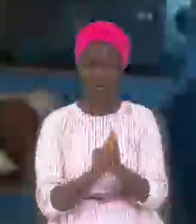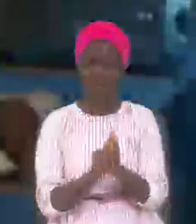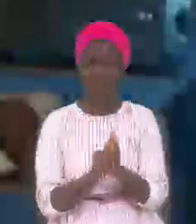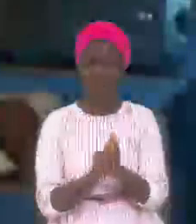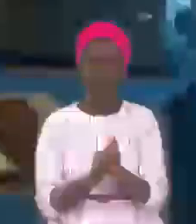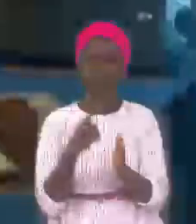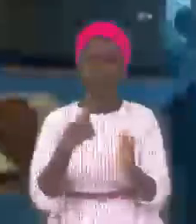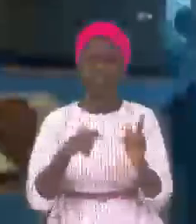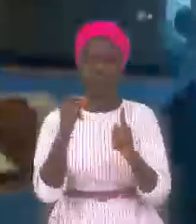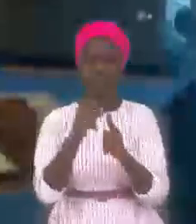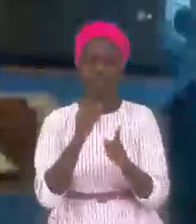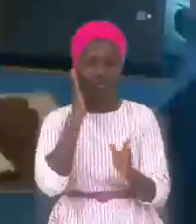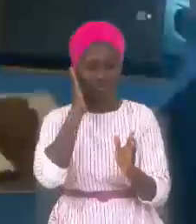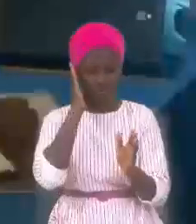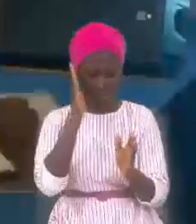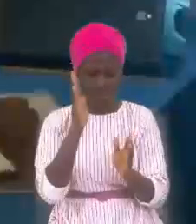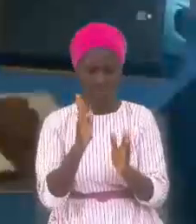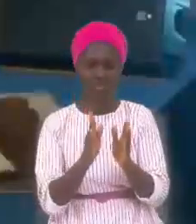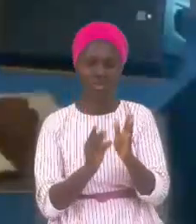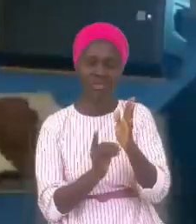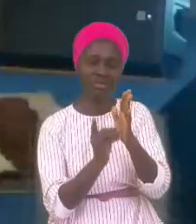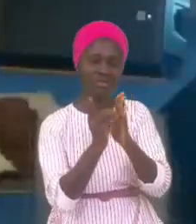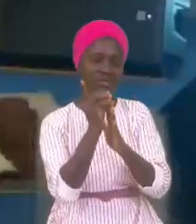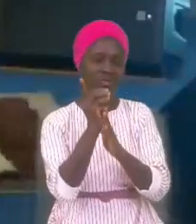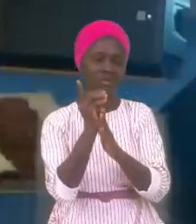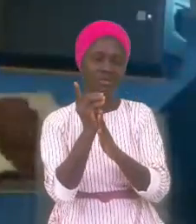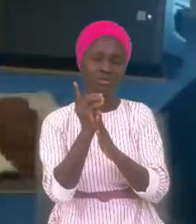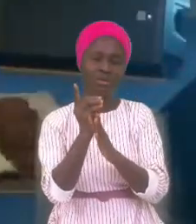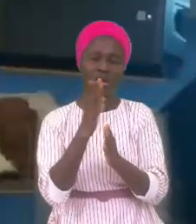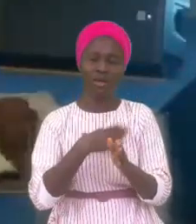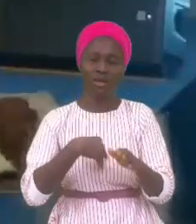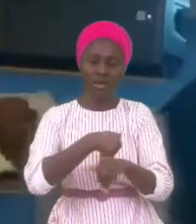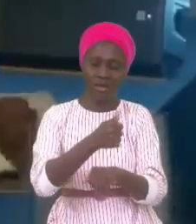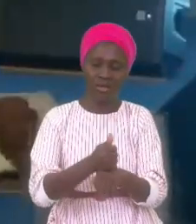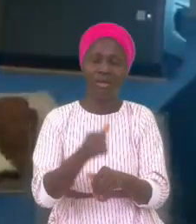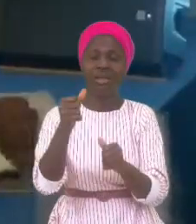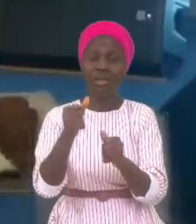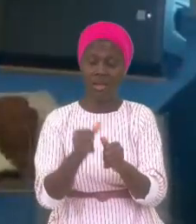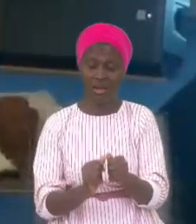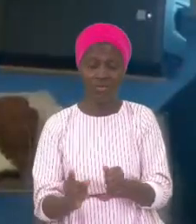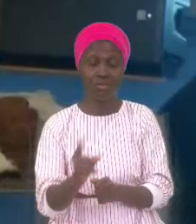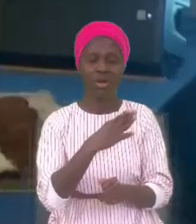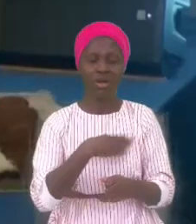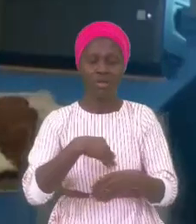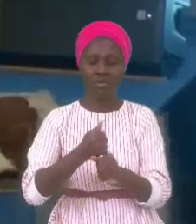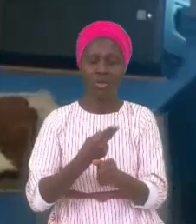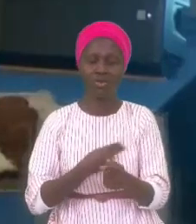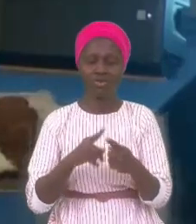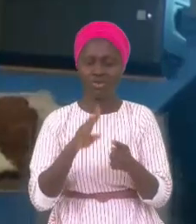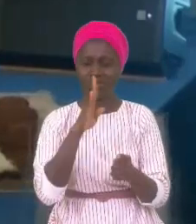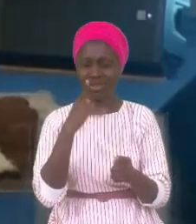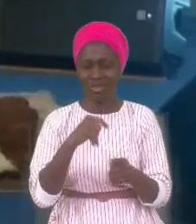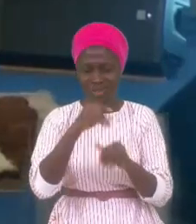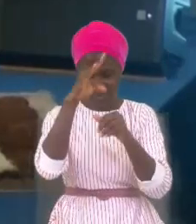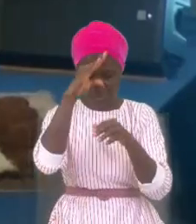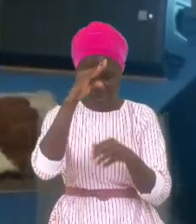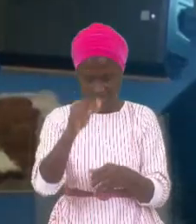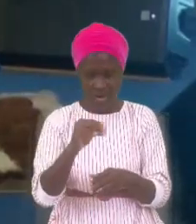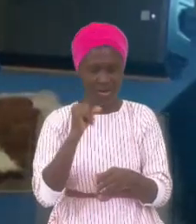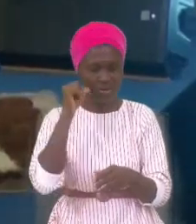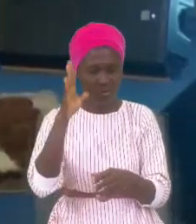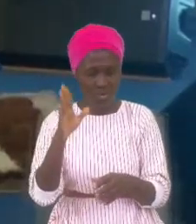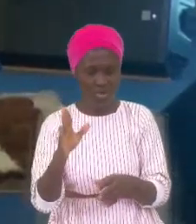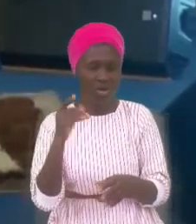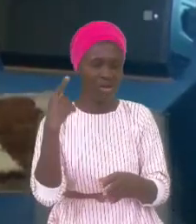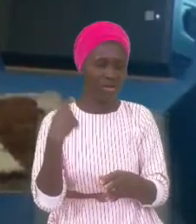edify everyone, establish everyone, and make us, Lord, to be the man, the woman, the minister, the professional,